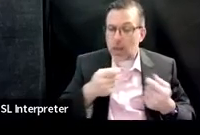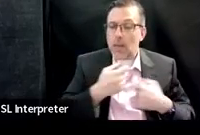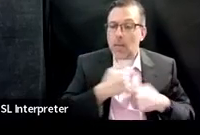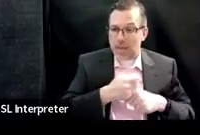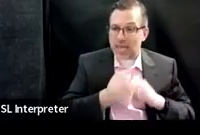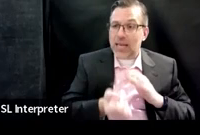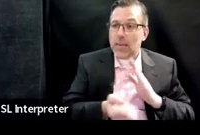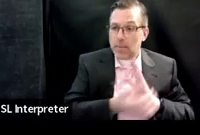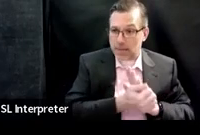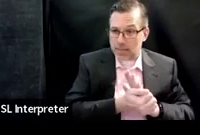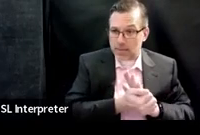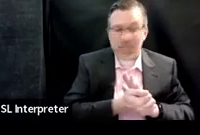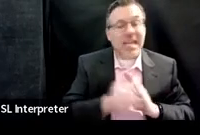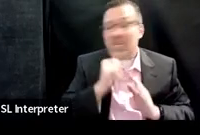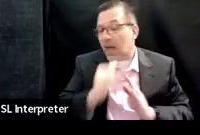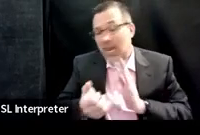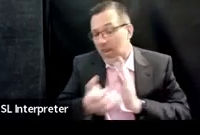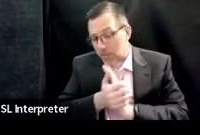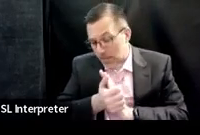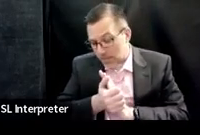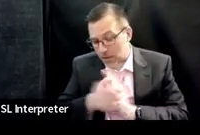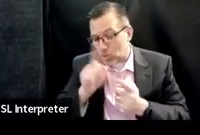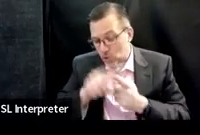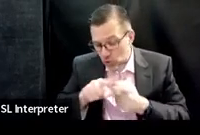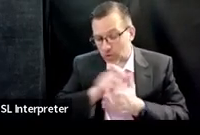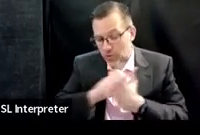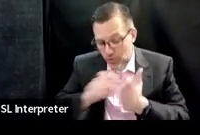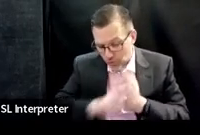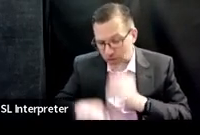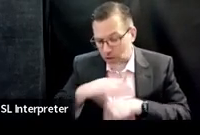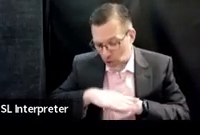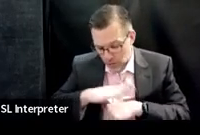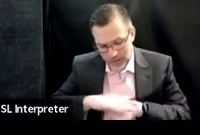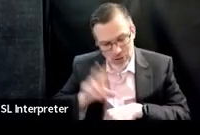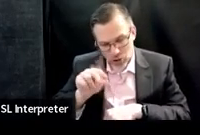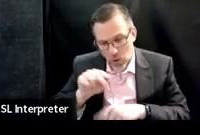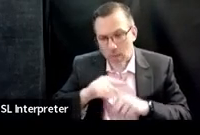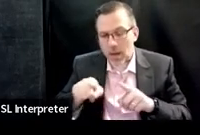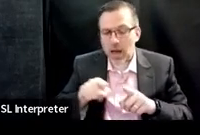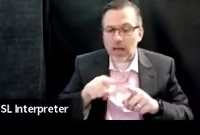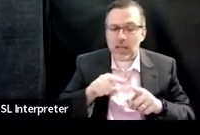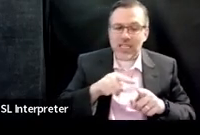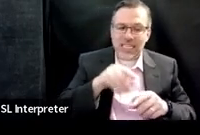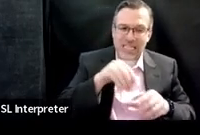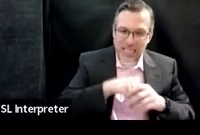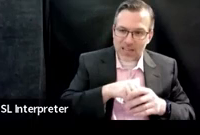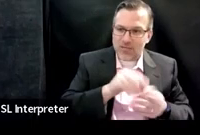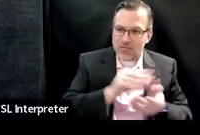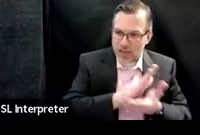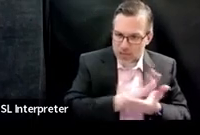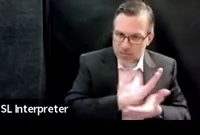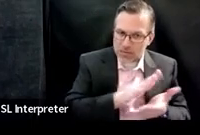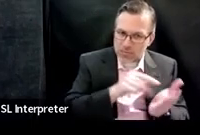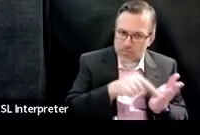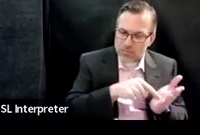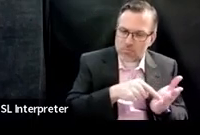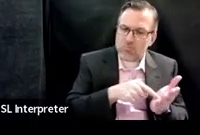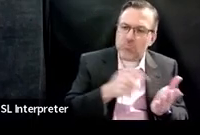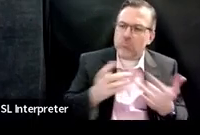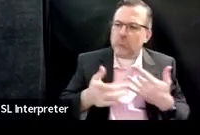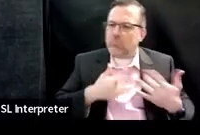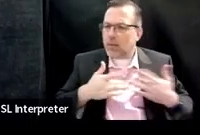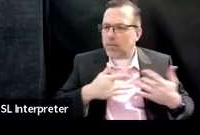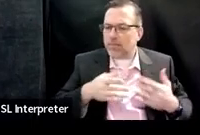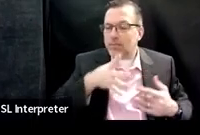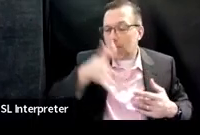but write an additional written notice just stating that the parent had concerns about what they had said in